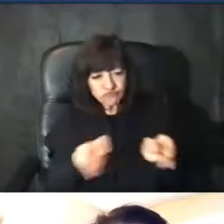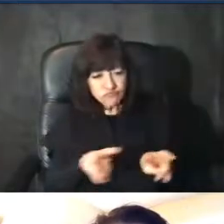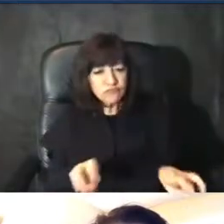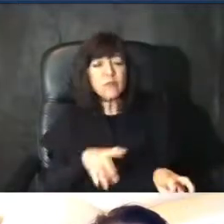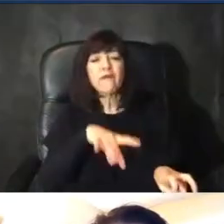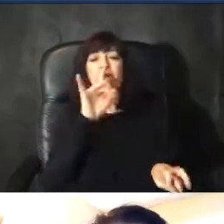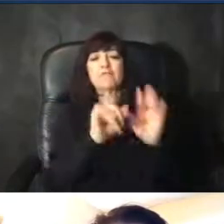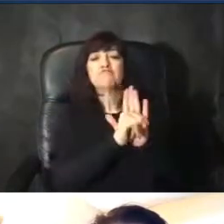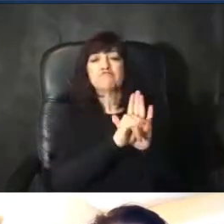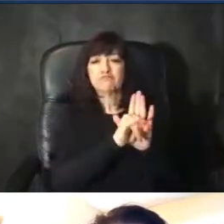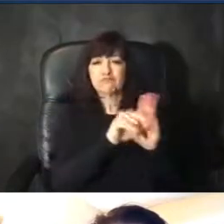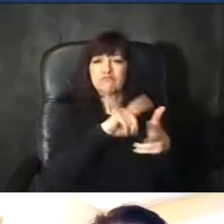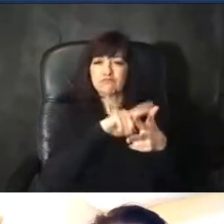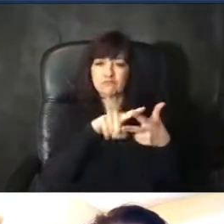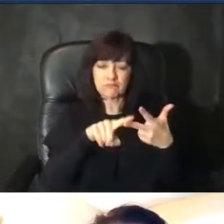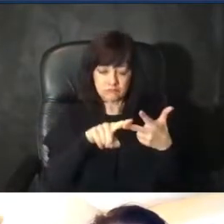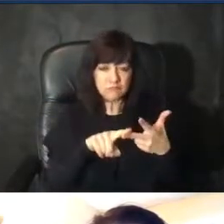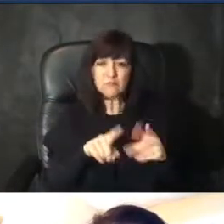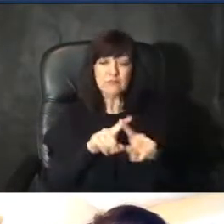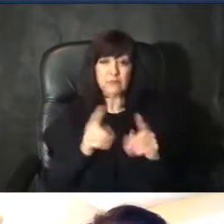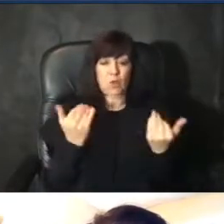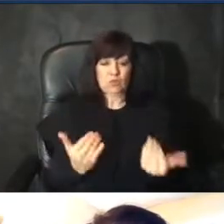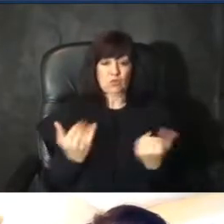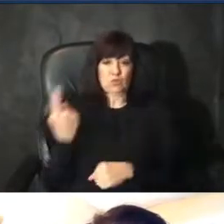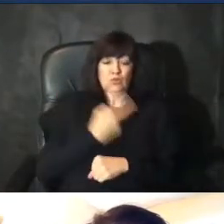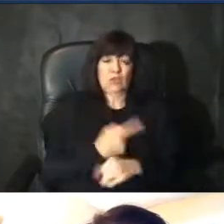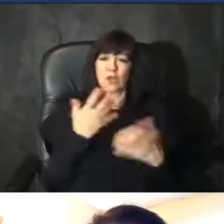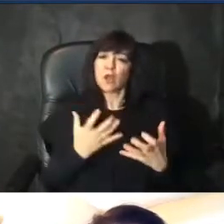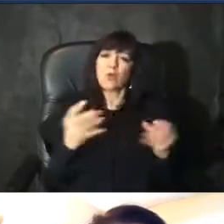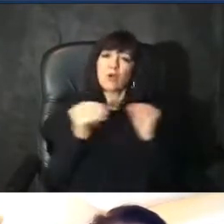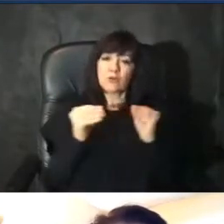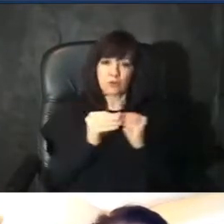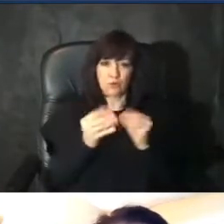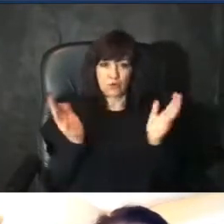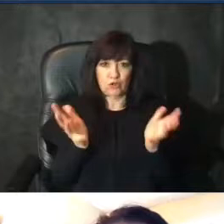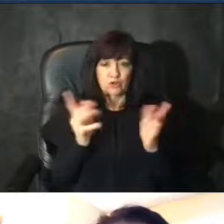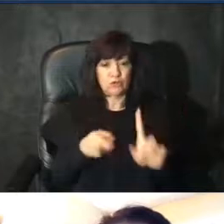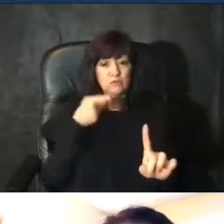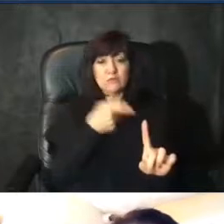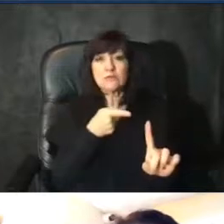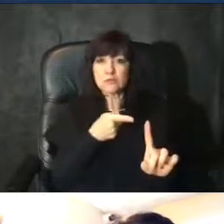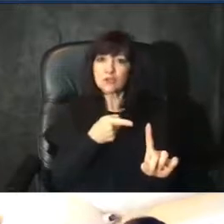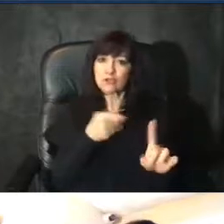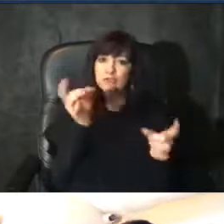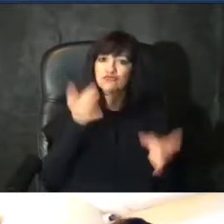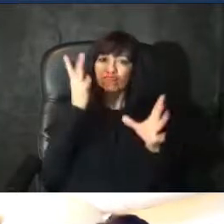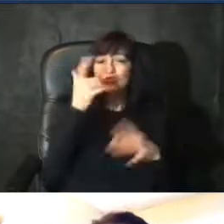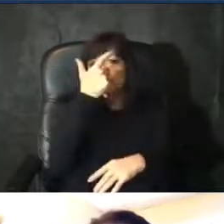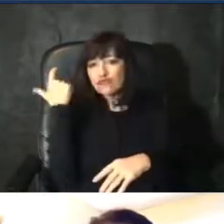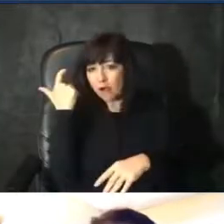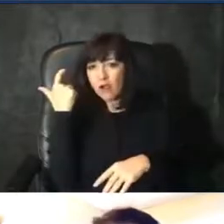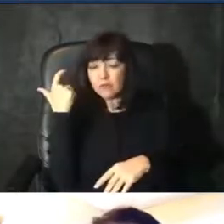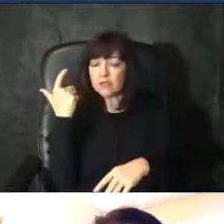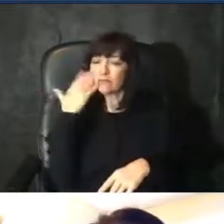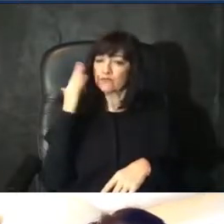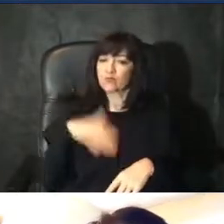trauma. And again, talking about COVID-19, because we know that many children are exposed to traumatic